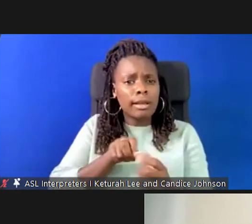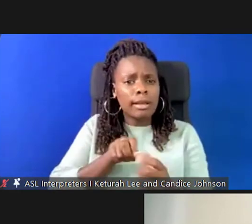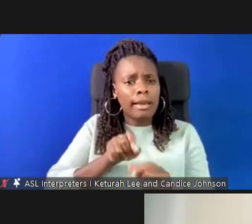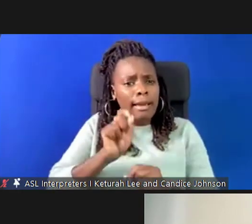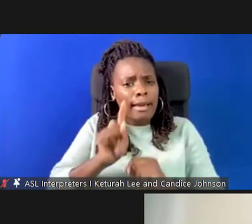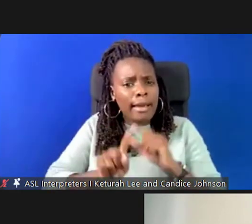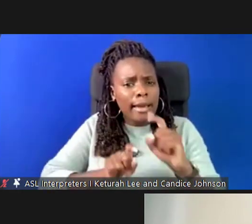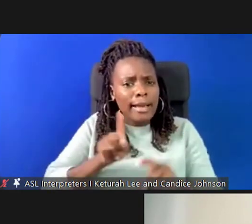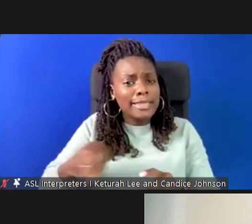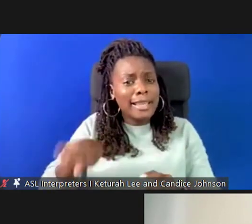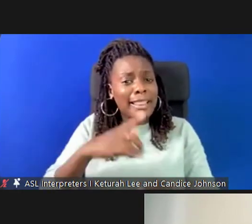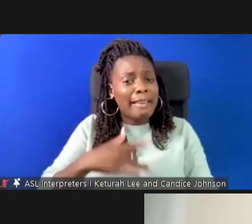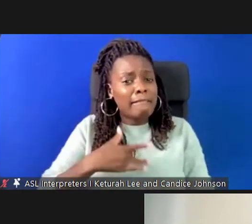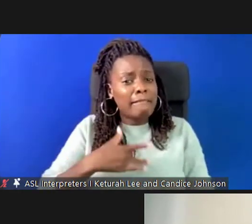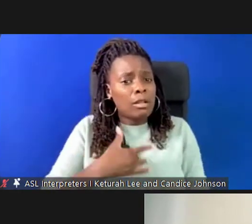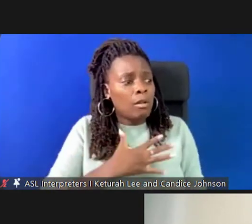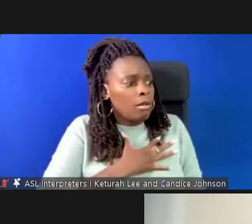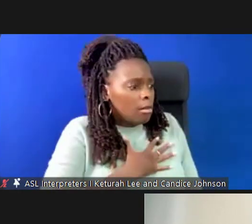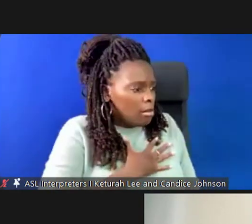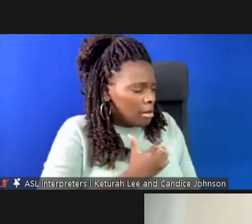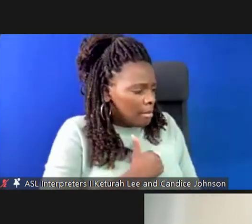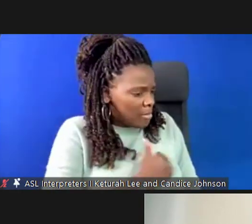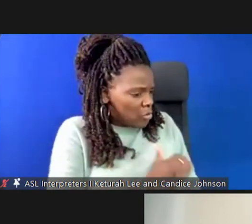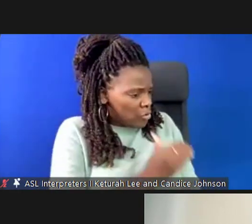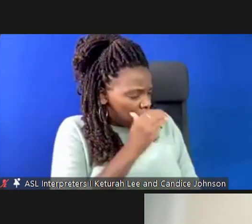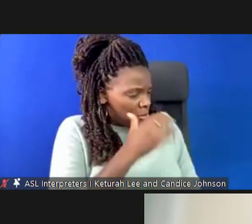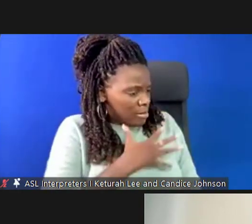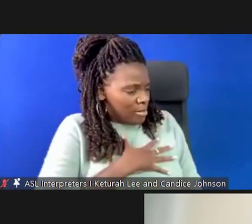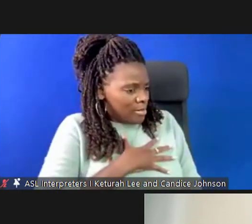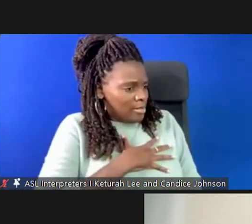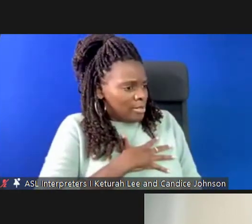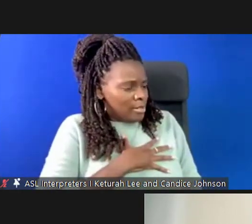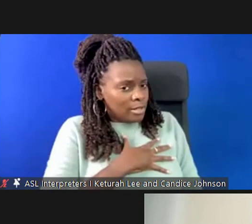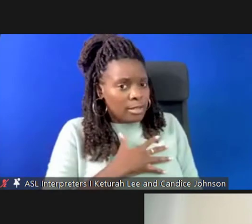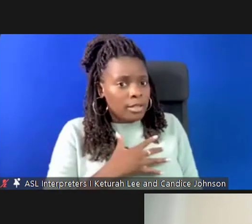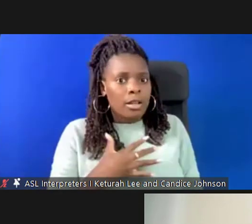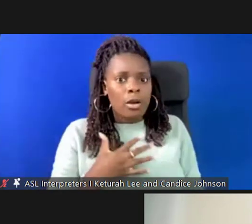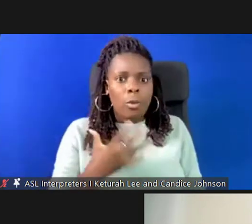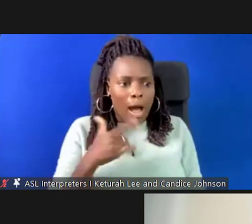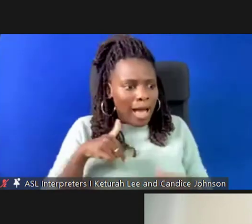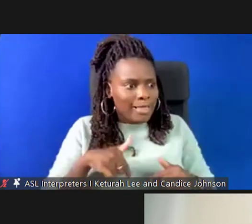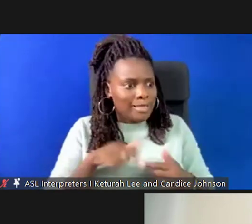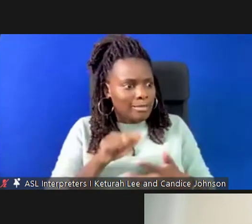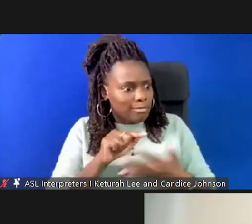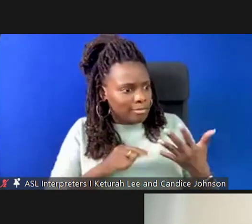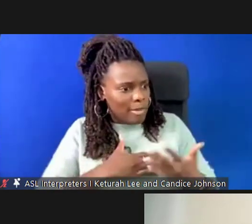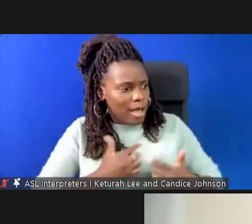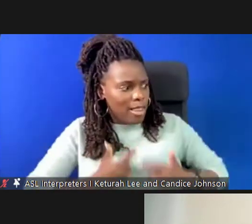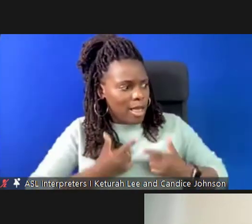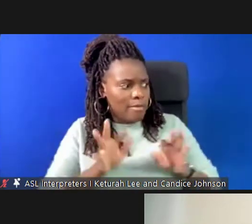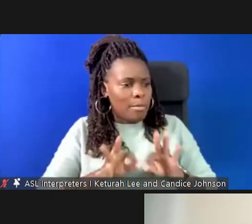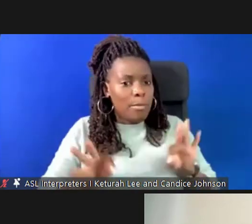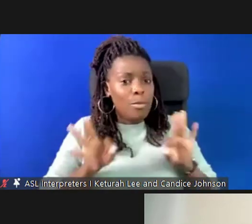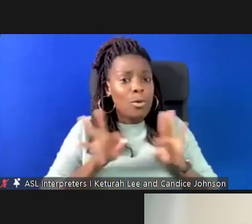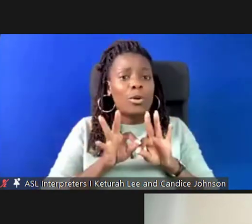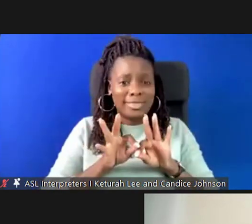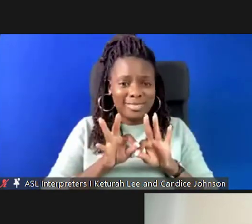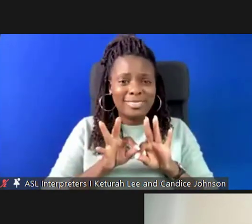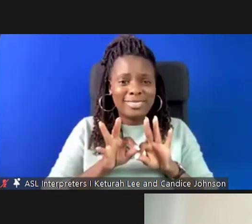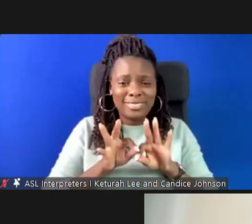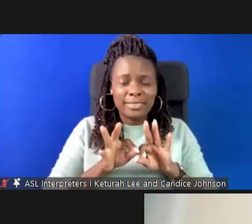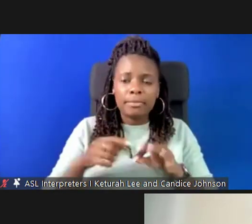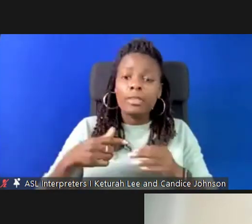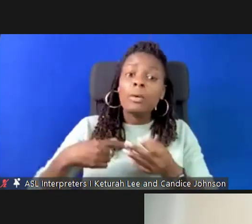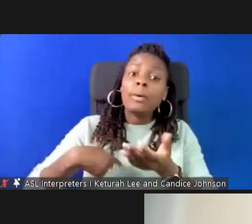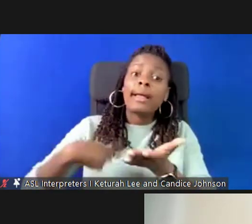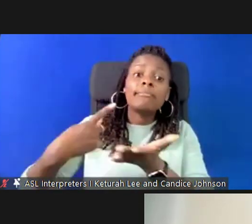going on, ask about those really important aspects of their lives. When I talk about loneliness,